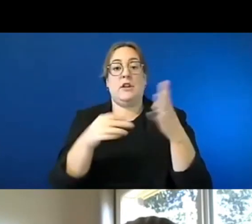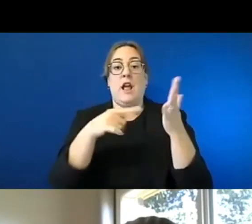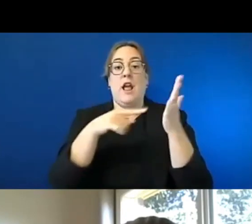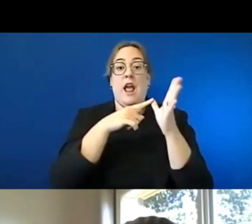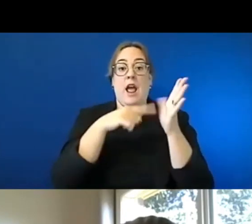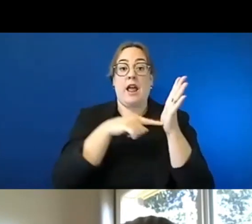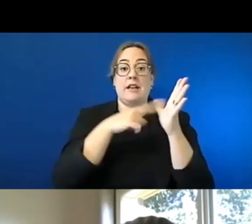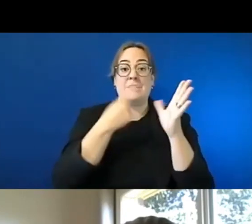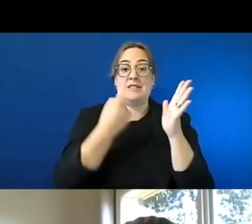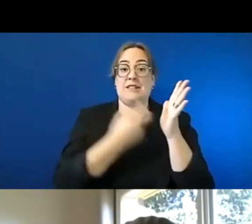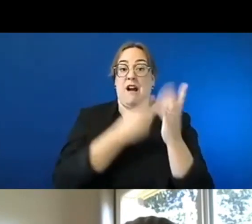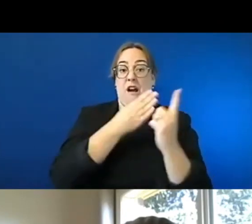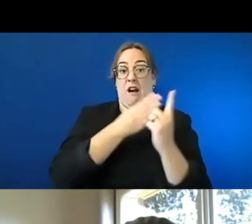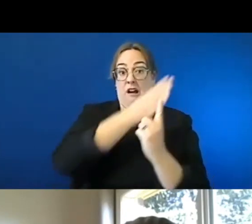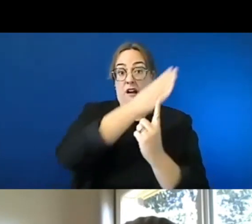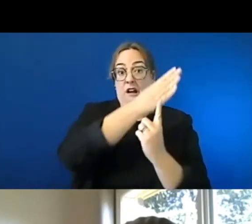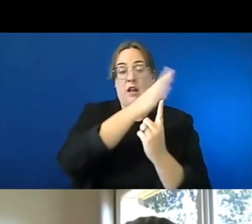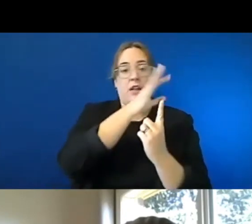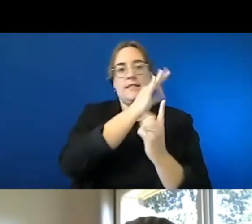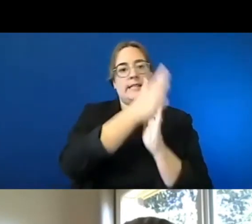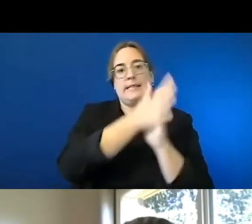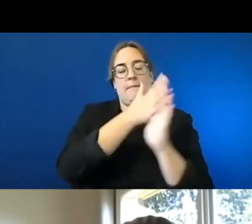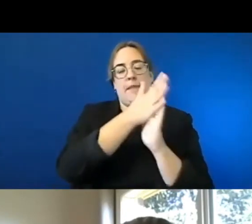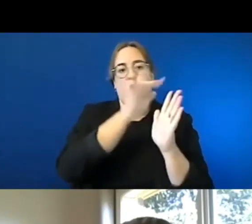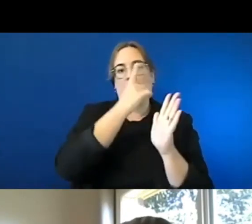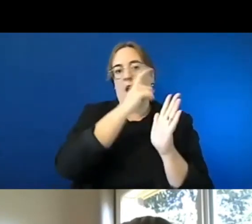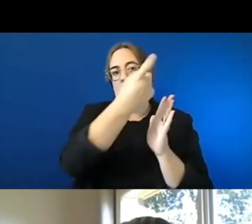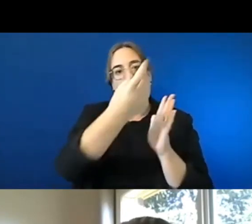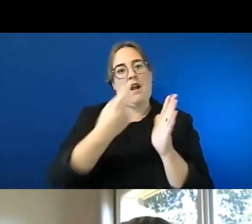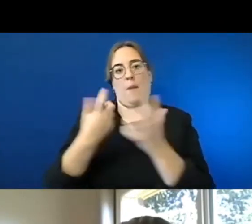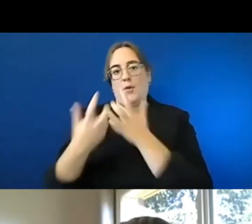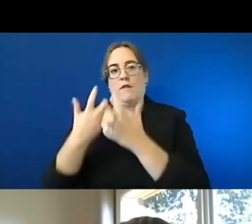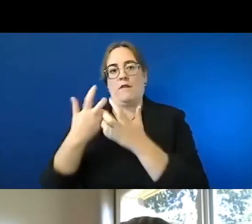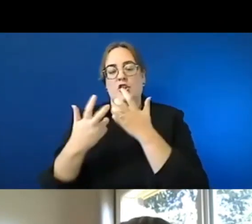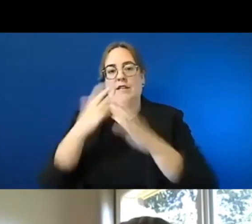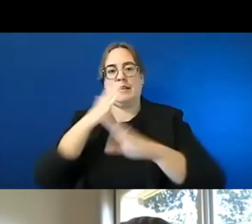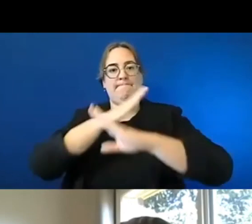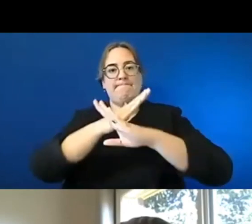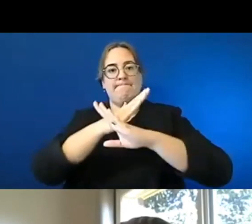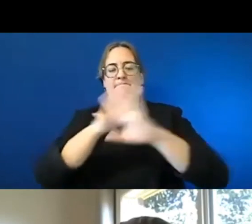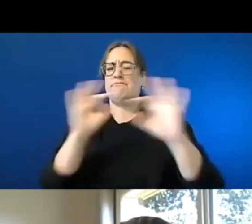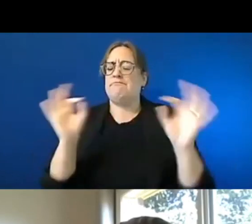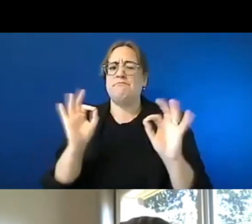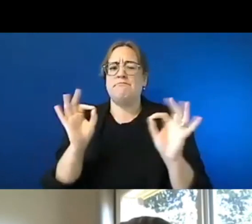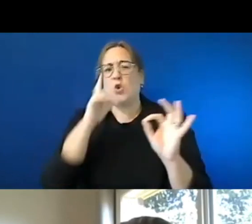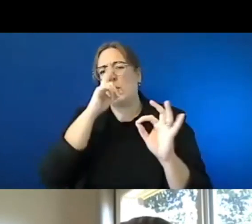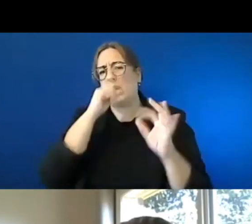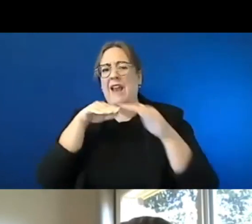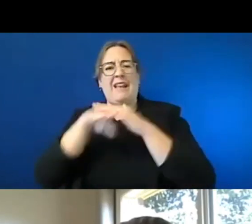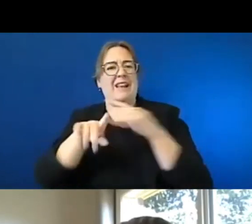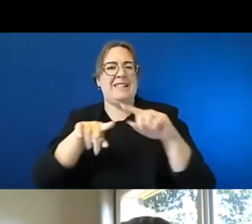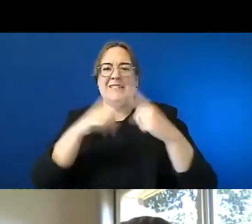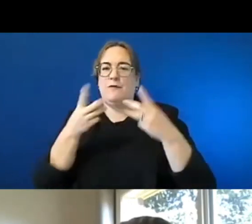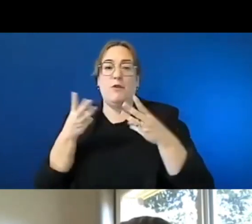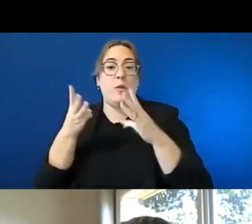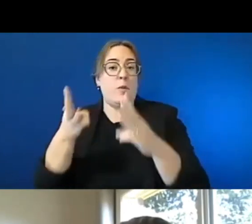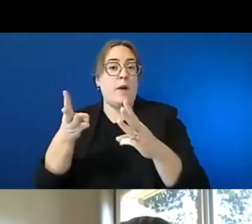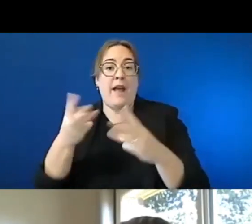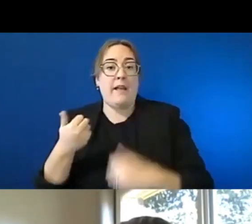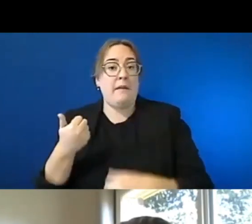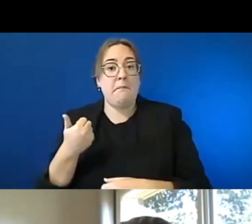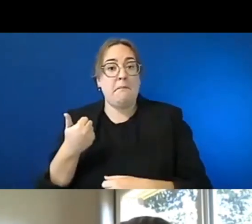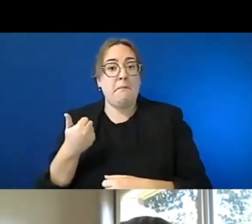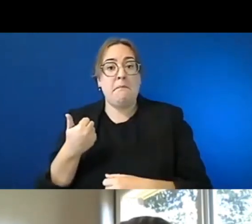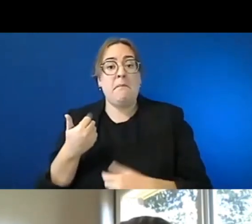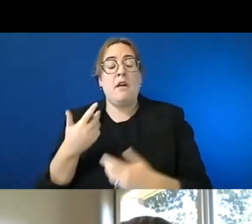her ATAR does not mean she can't come to university. There are so many different ways you can come here. So and